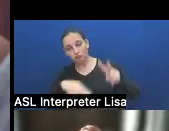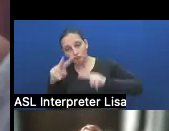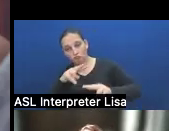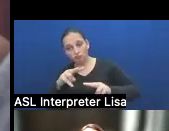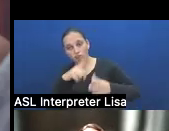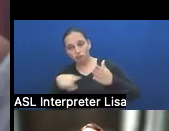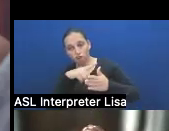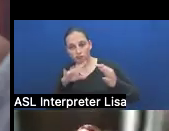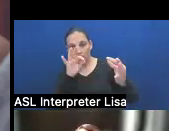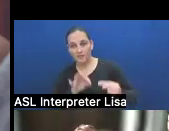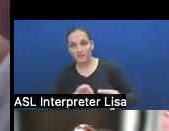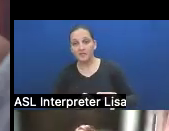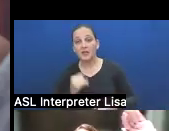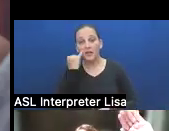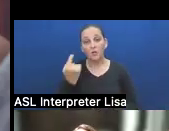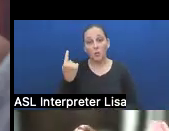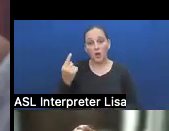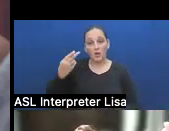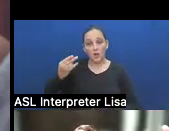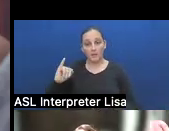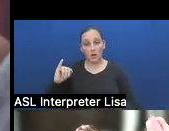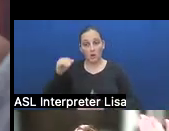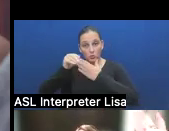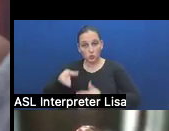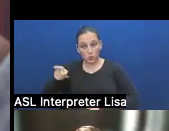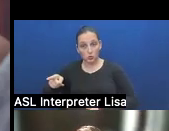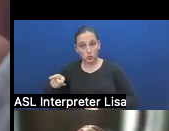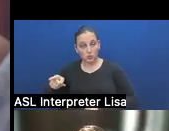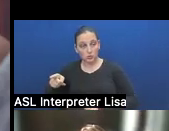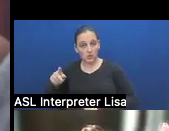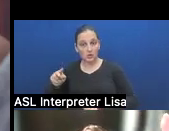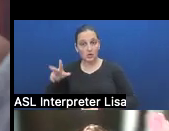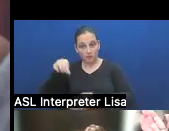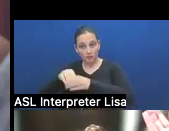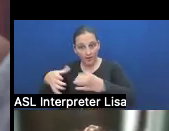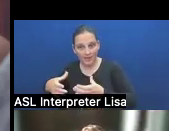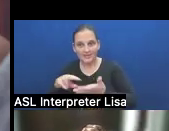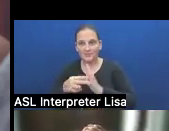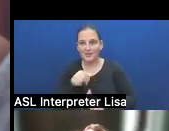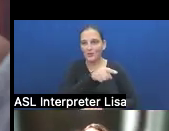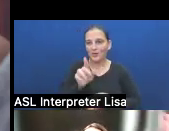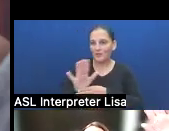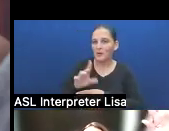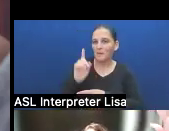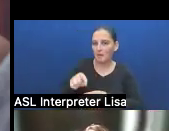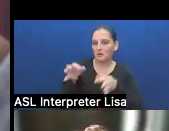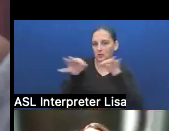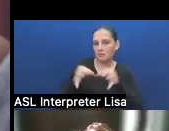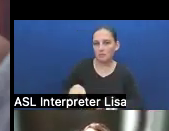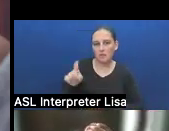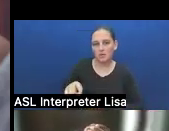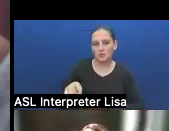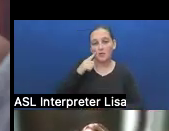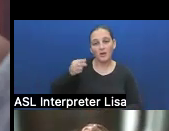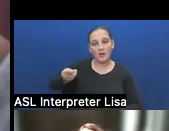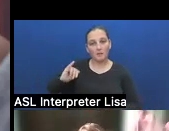that class, I'm 100% positive we have to ensure those videos are all captioned. So that's the student with the hearing impairment has the